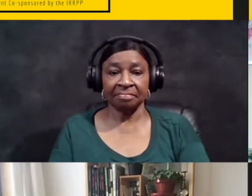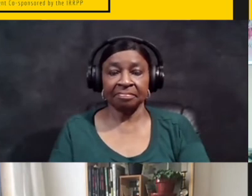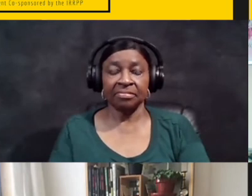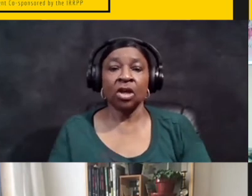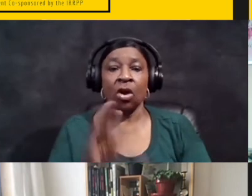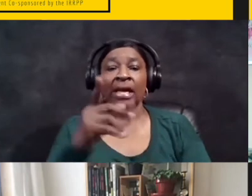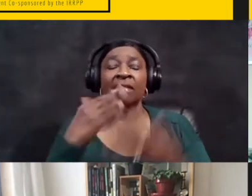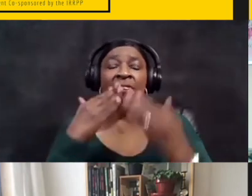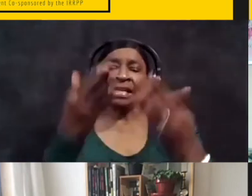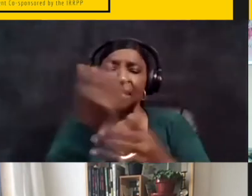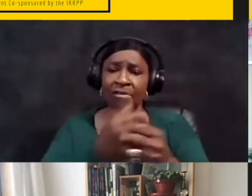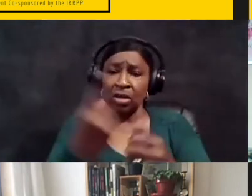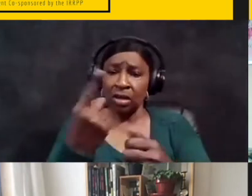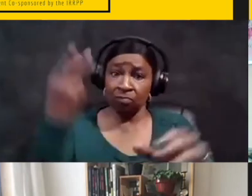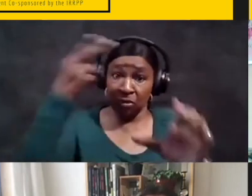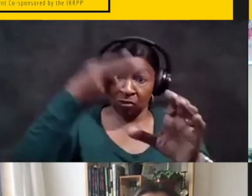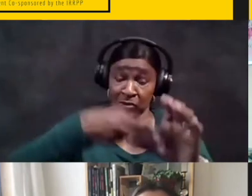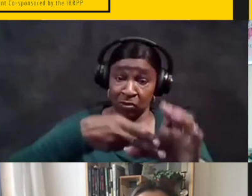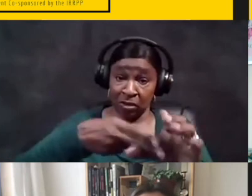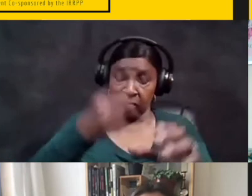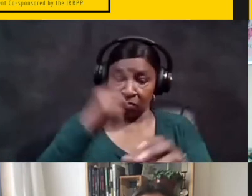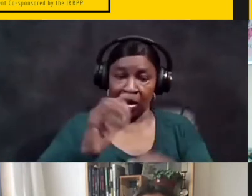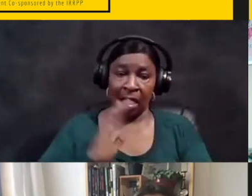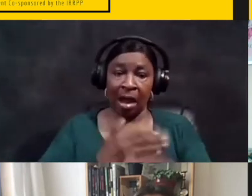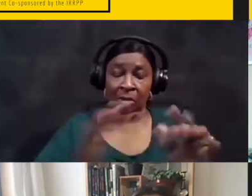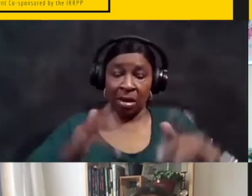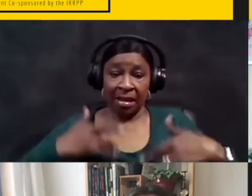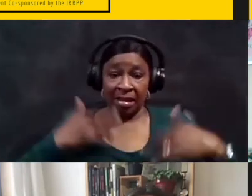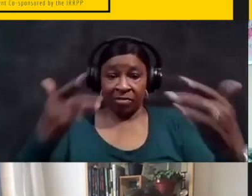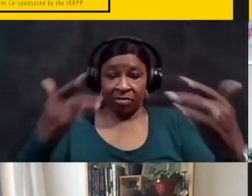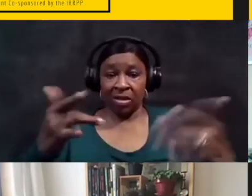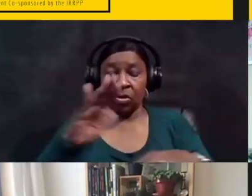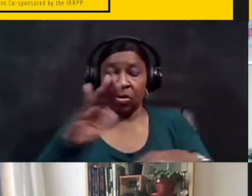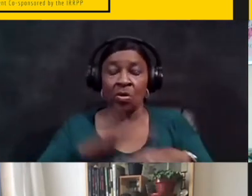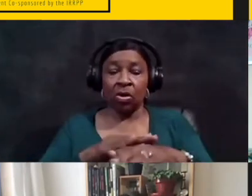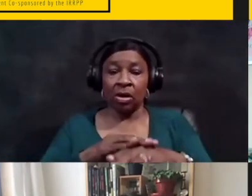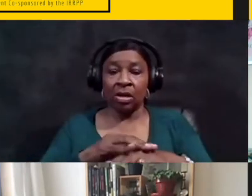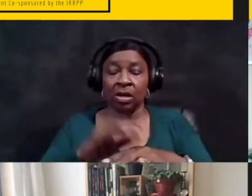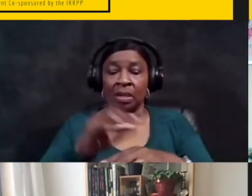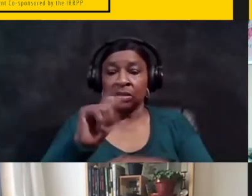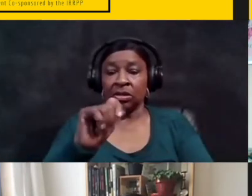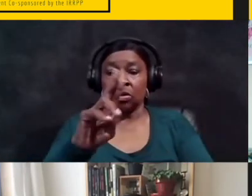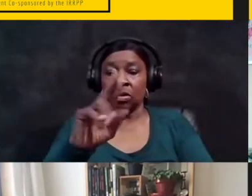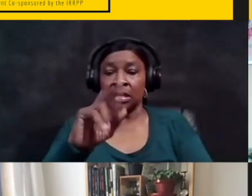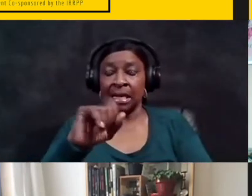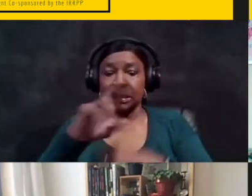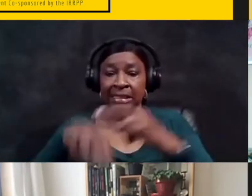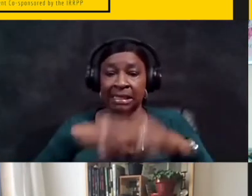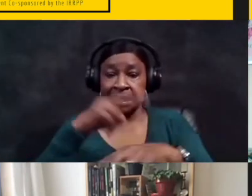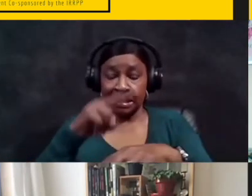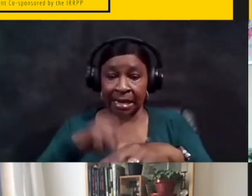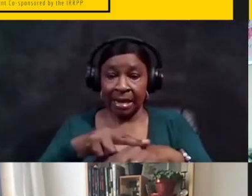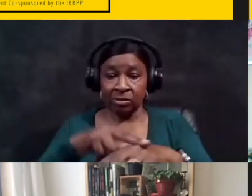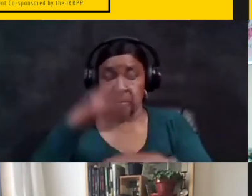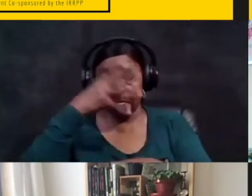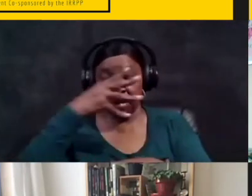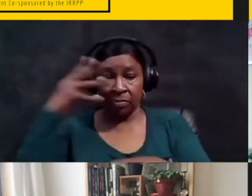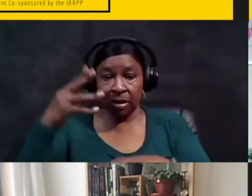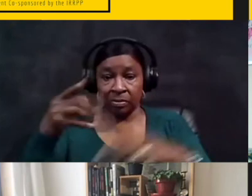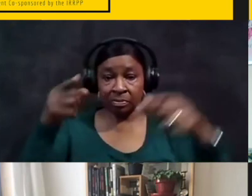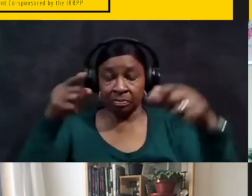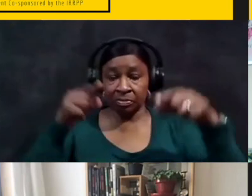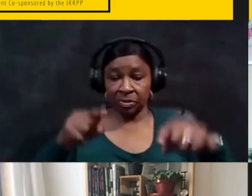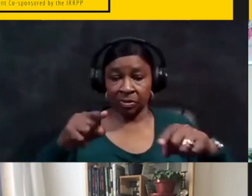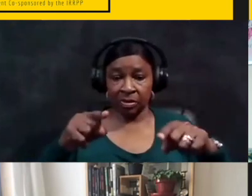All right, thanks everyone for joining us for our event on transnational migration deterrence and the possibilities for abolish ICE with